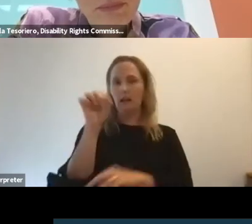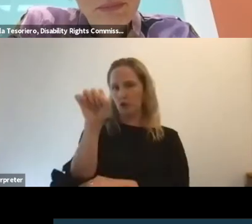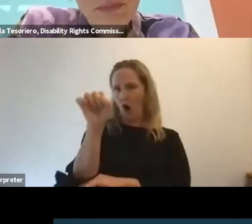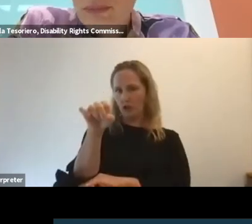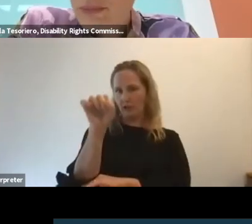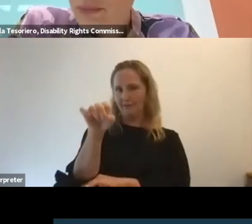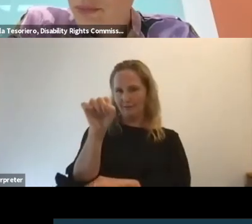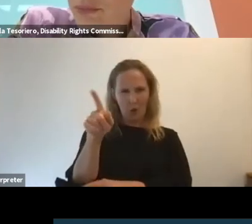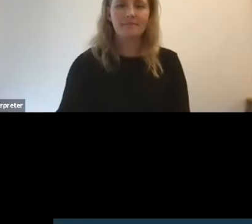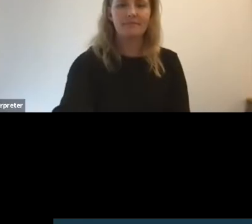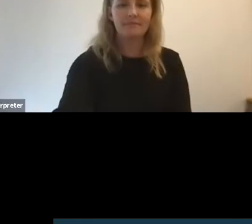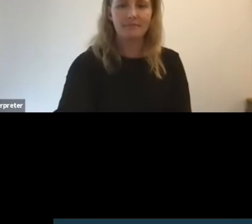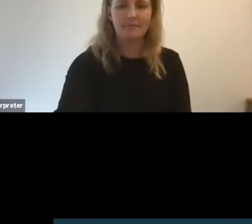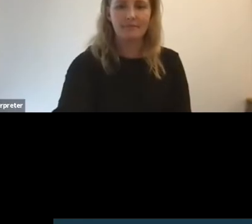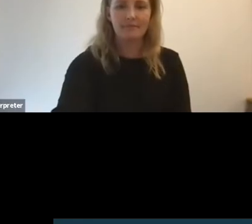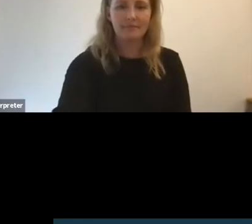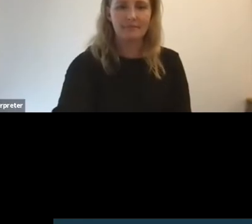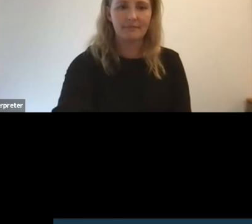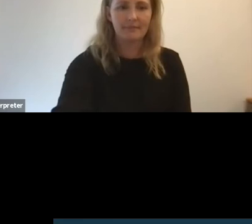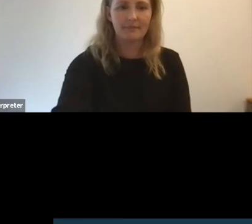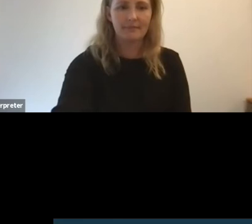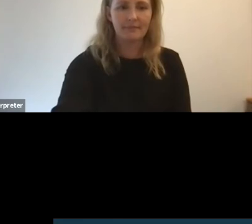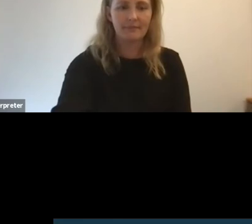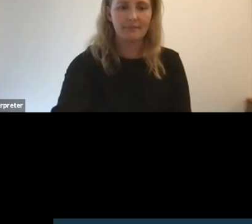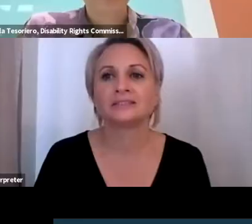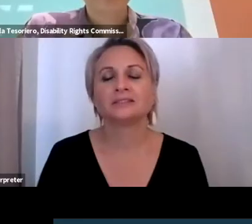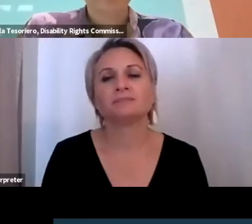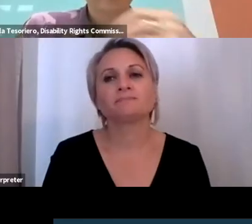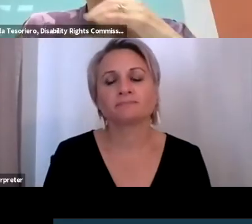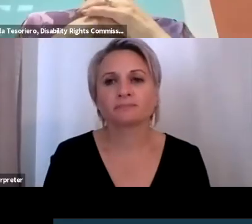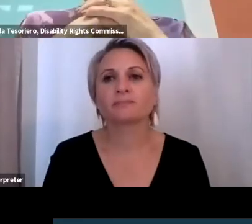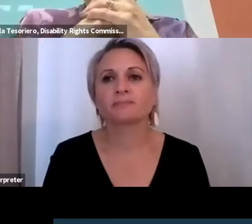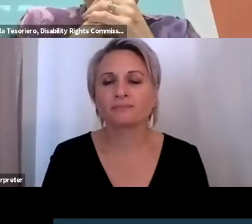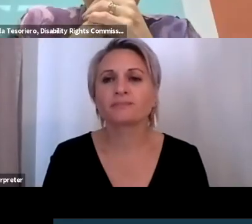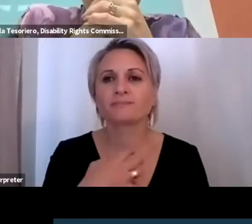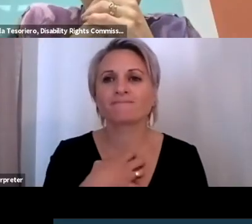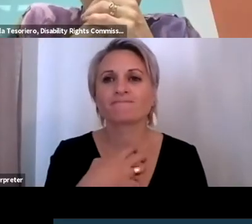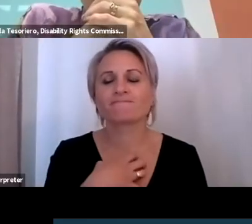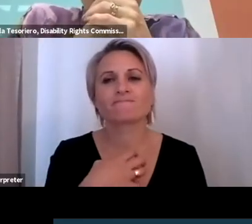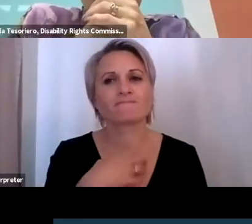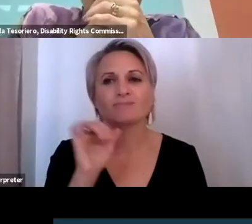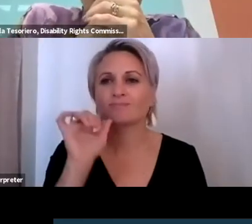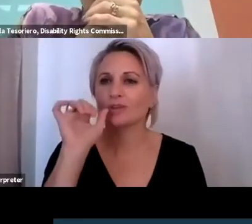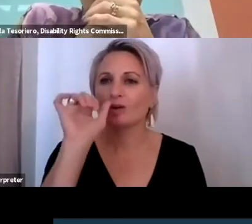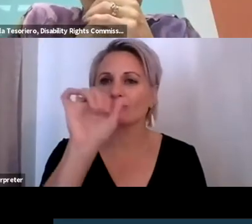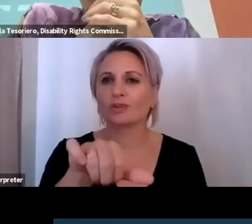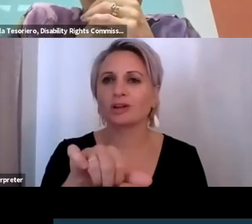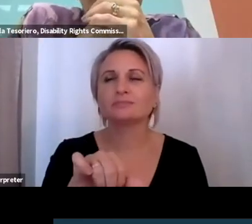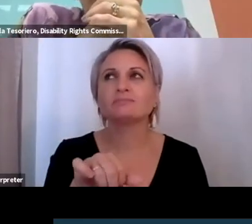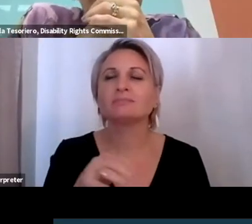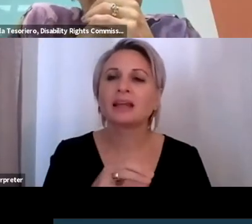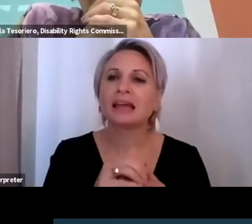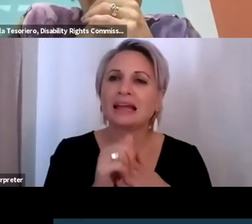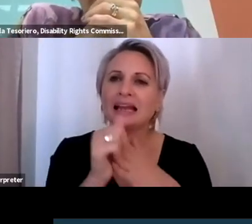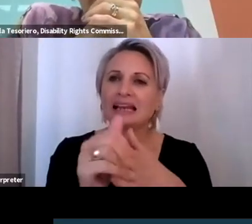What are you thinking? It's the leading in uncertain times